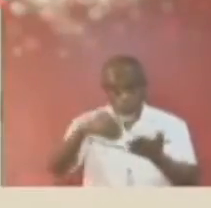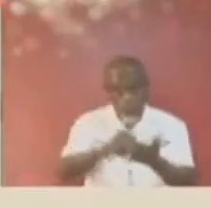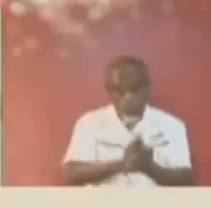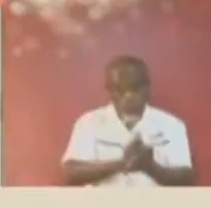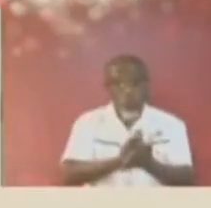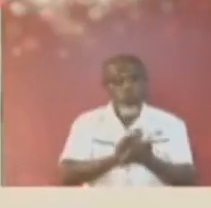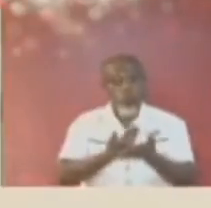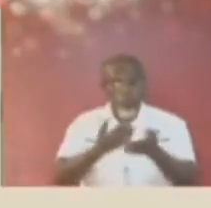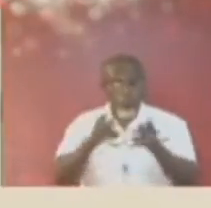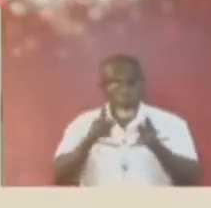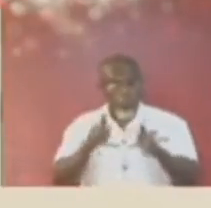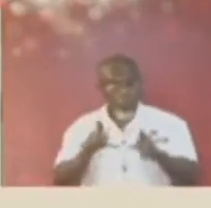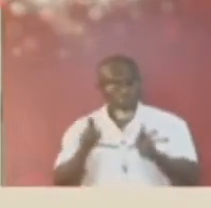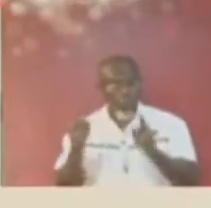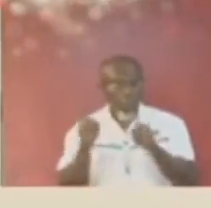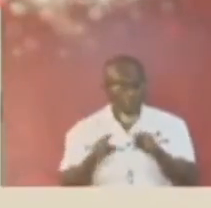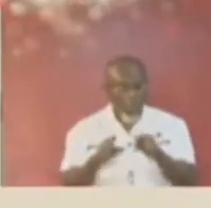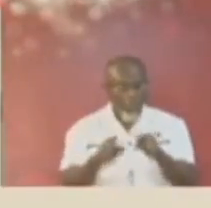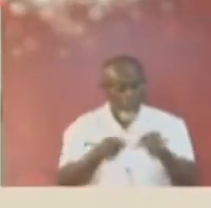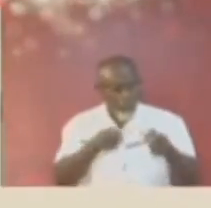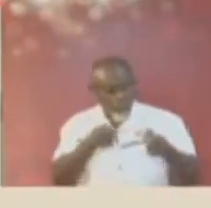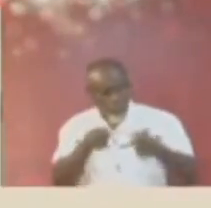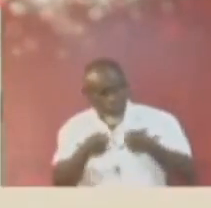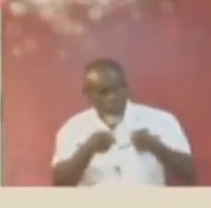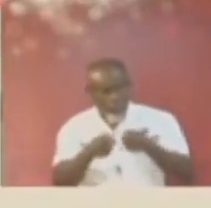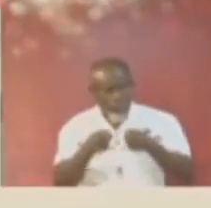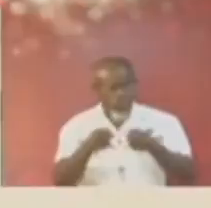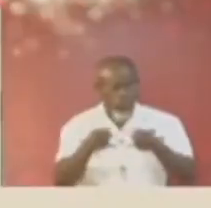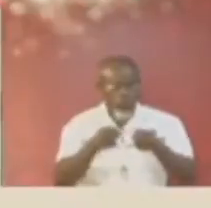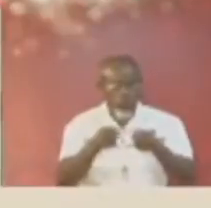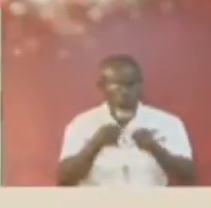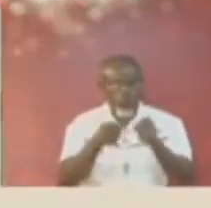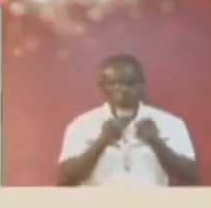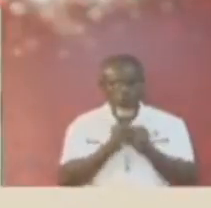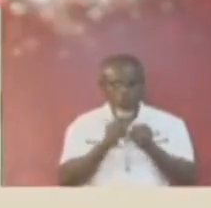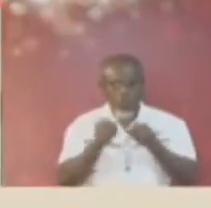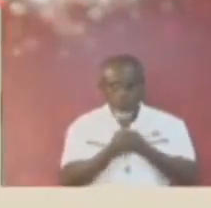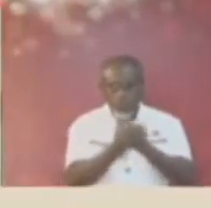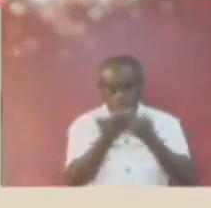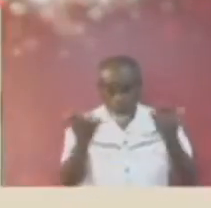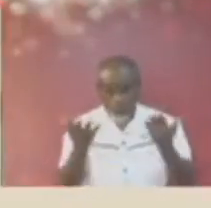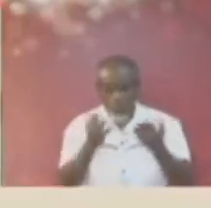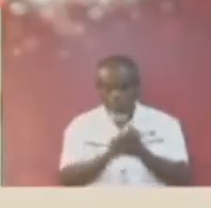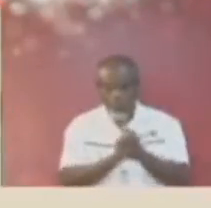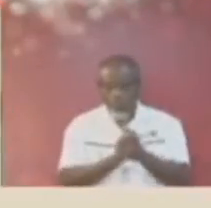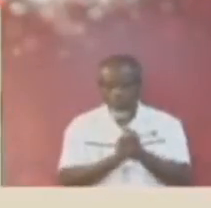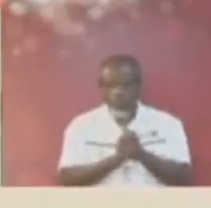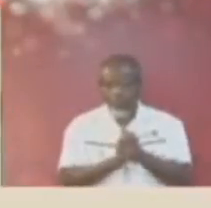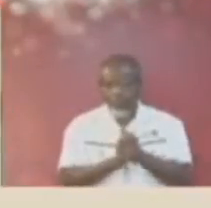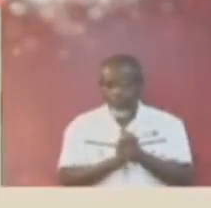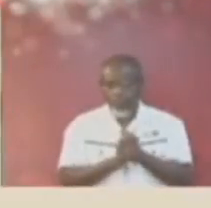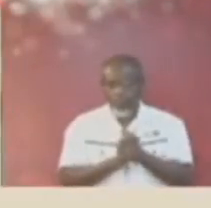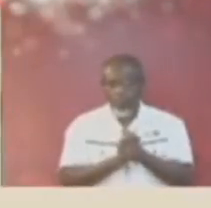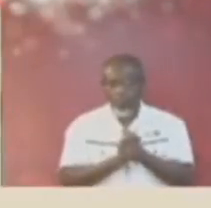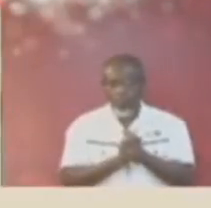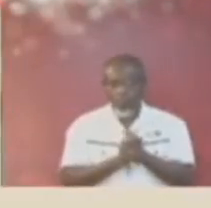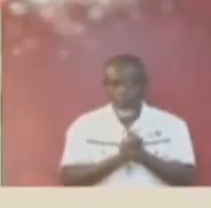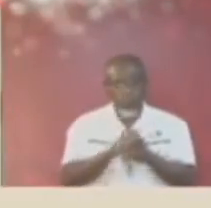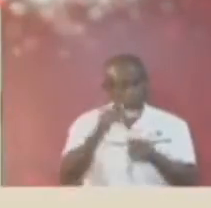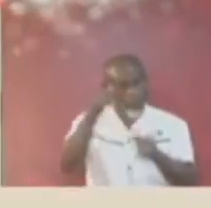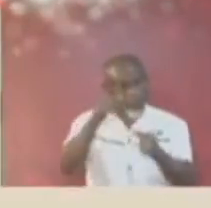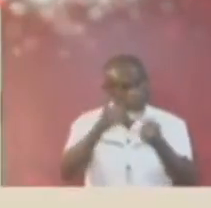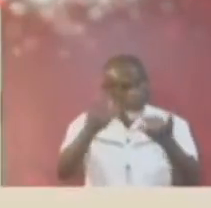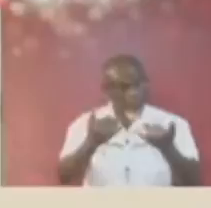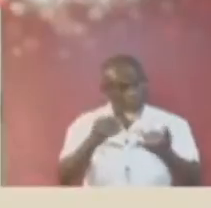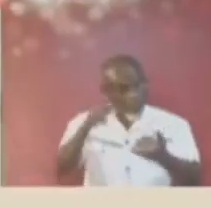be on a brief hiatus. Thank you, everyone. It's been such a pleasure. And just to let you know, this weekend we recognize World